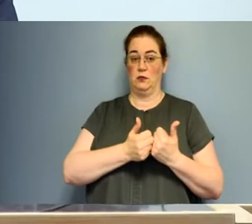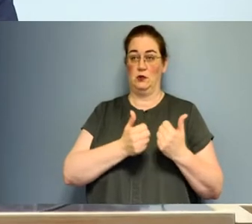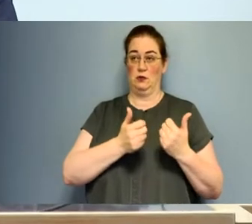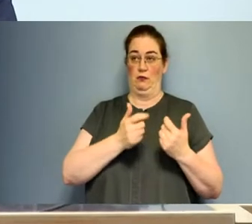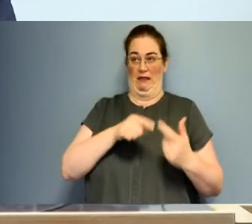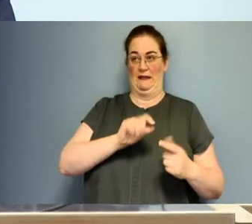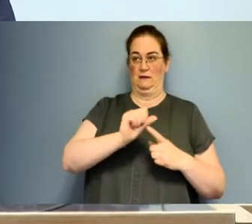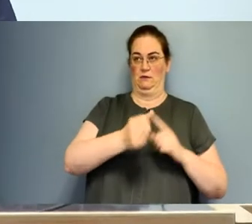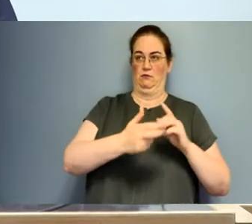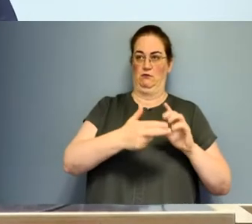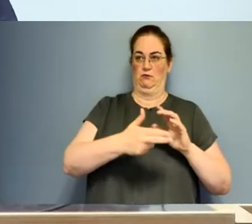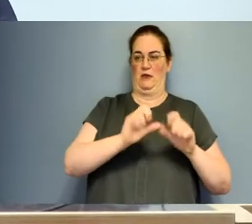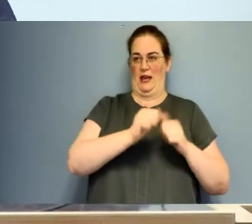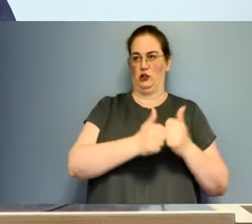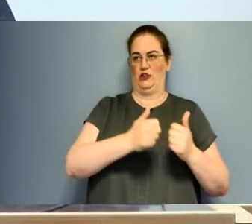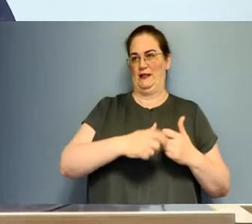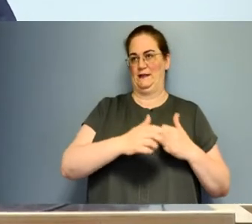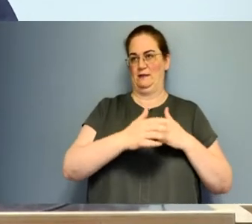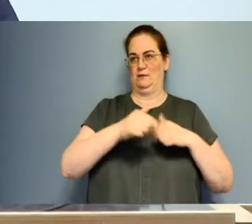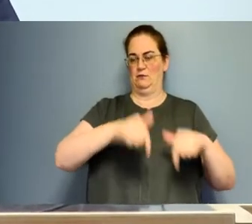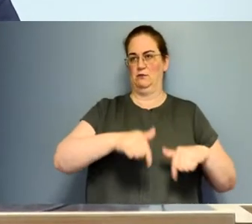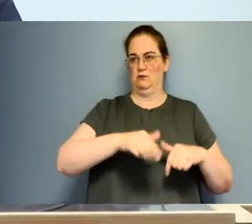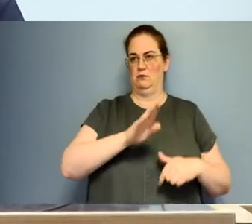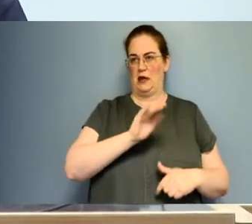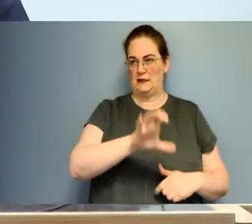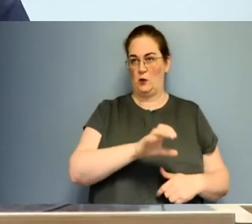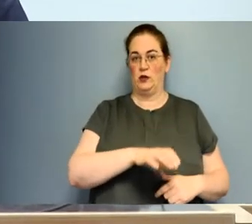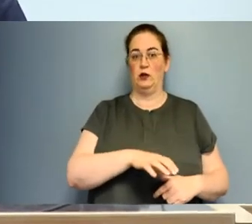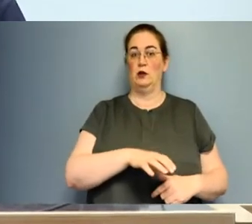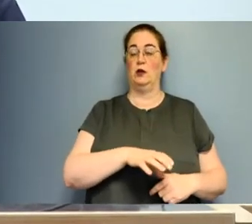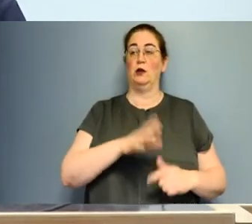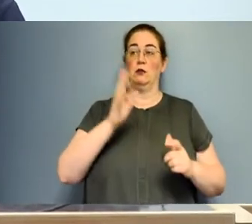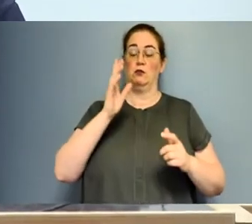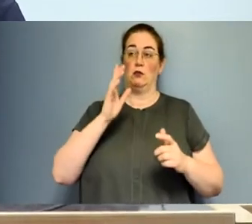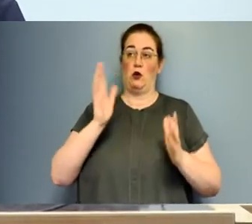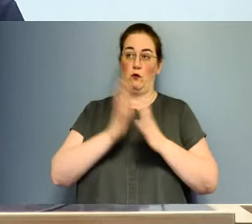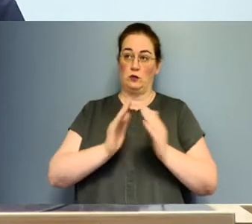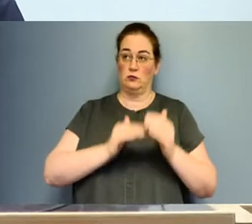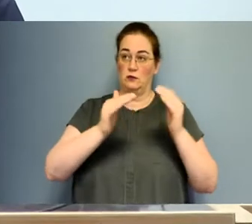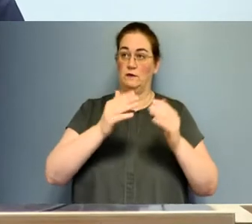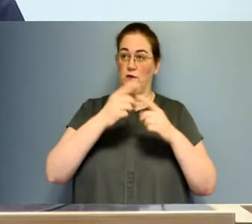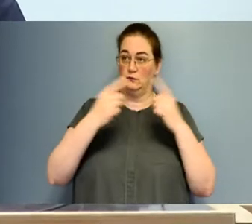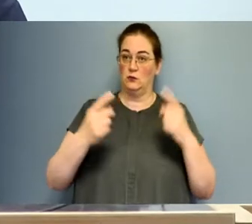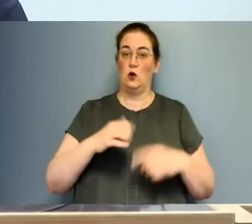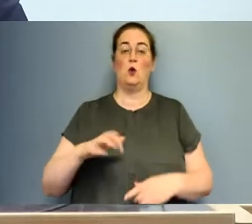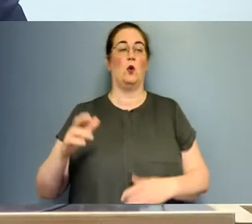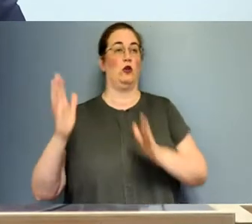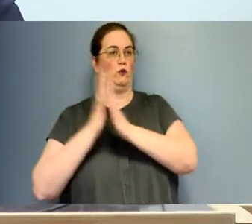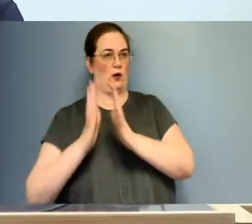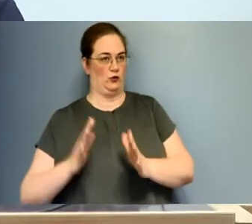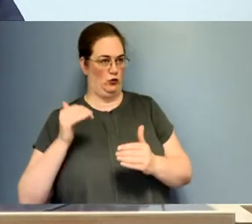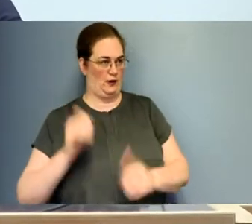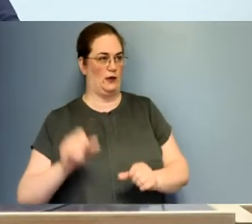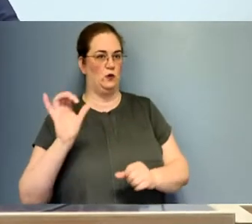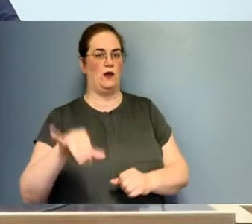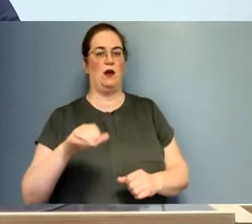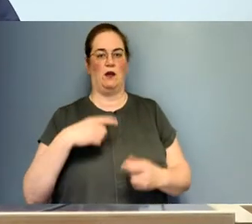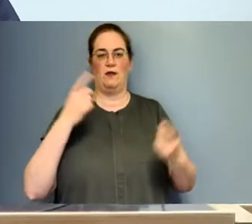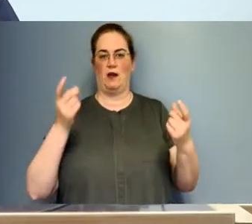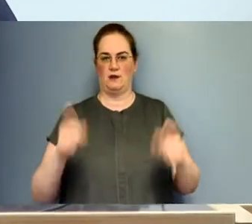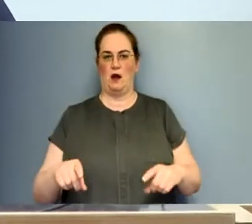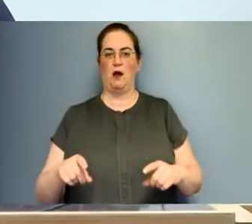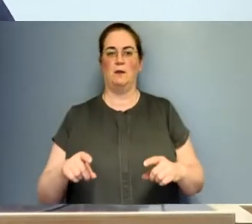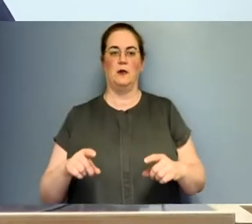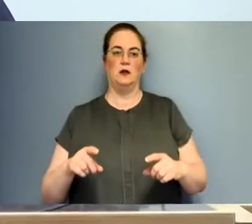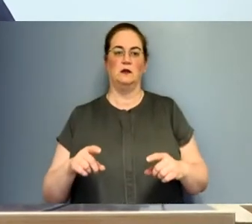county, can request an appeal of a determination it doesn't agree with, or the requester can do that. And that has happened